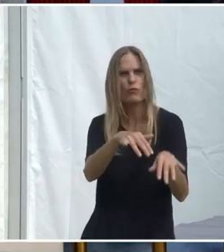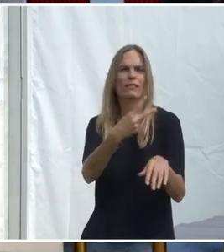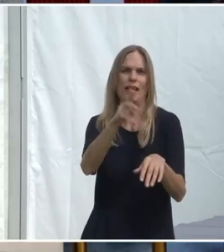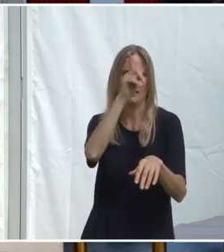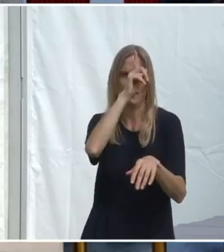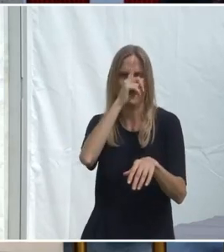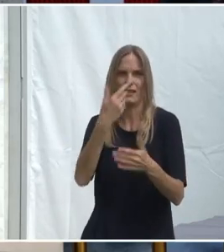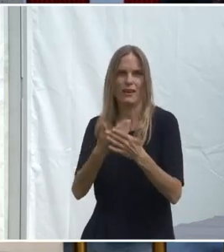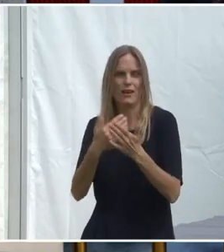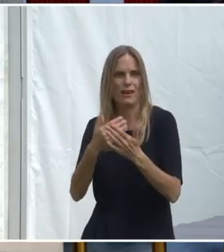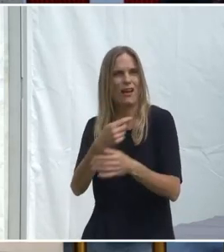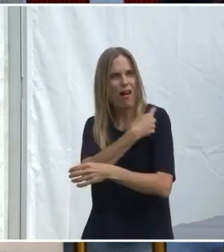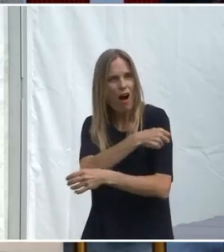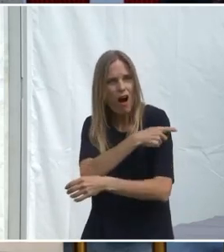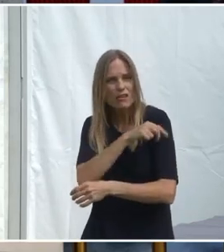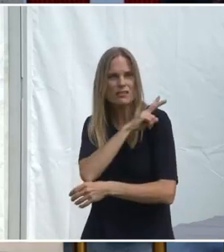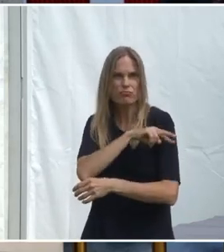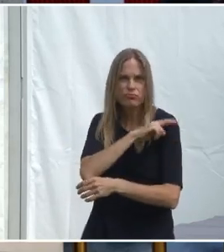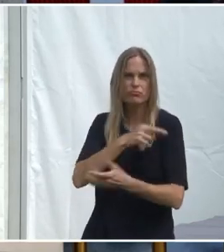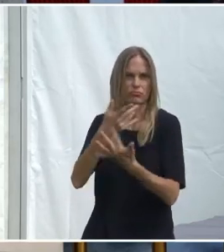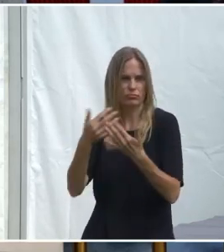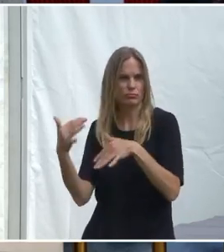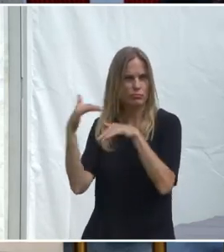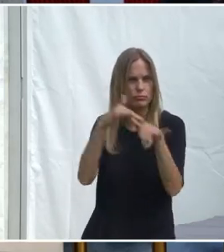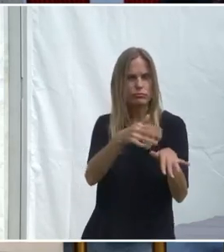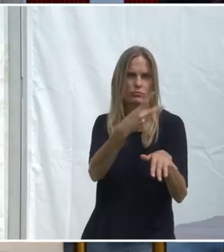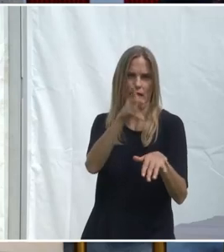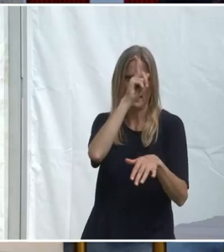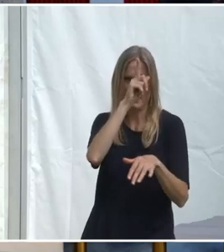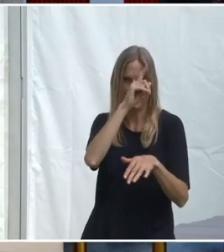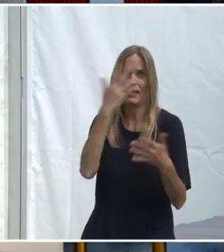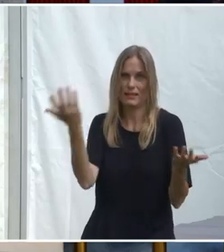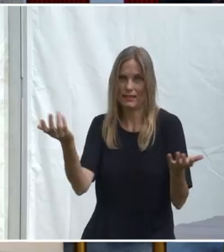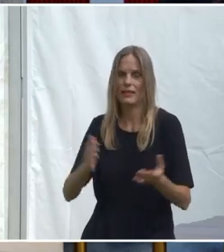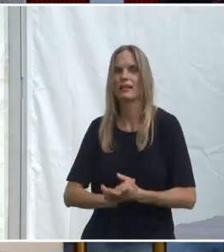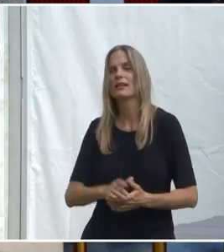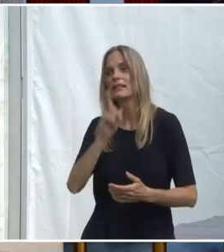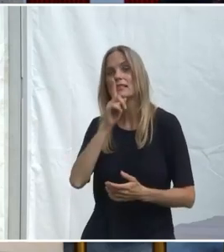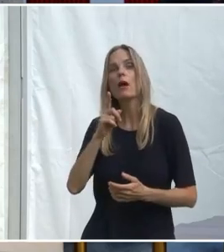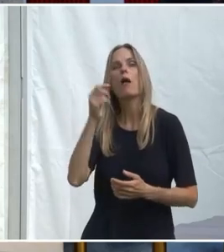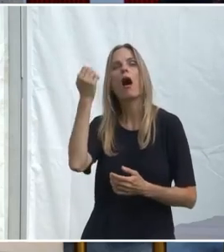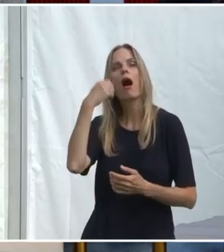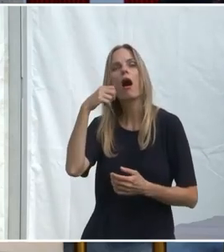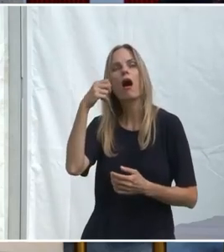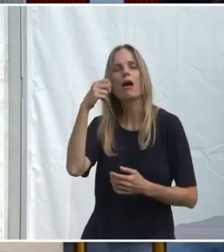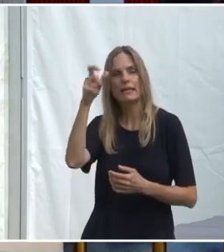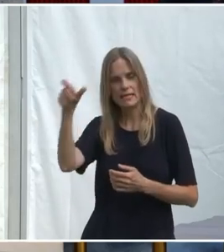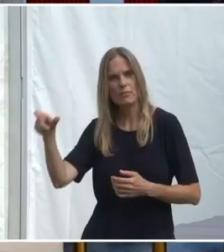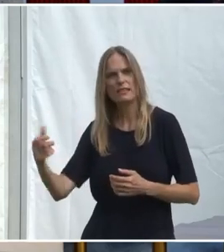countries, you know, they're very much welcoming their arrival, because there is, the populations are aging, so this kind of new